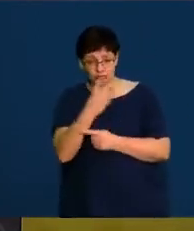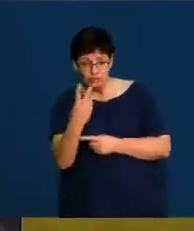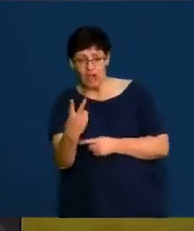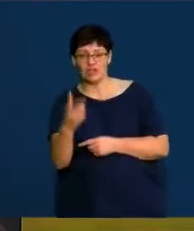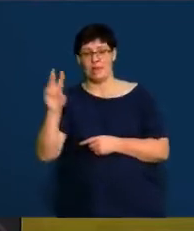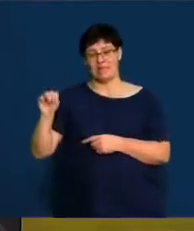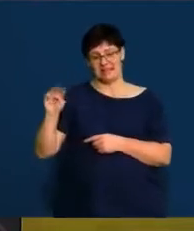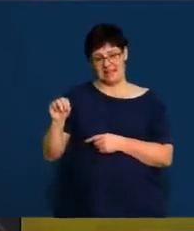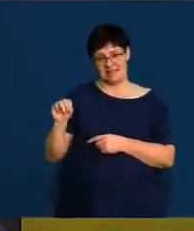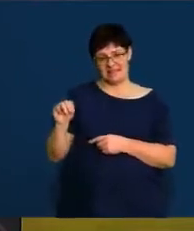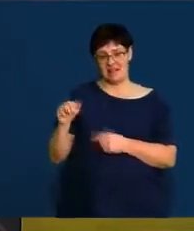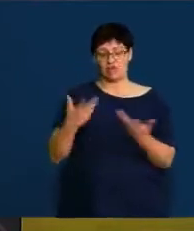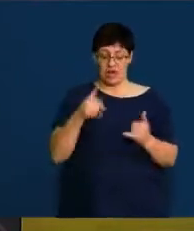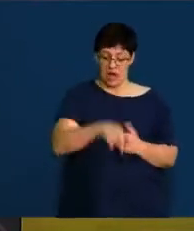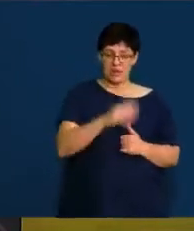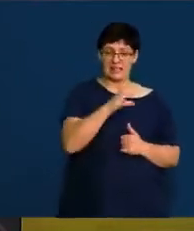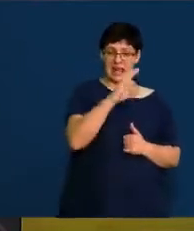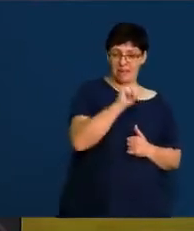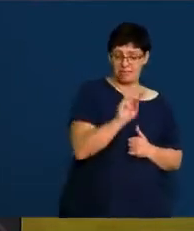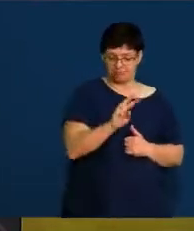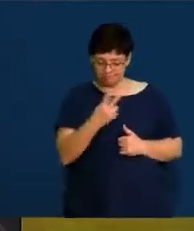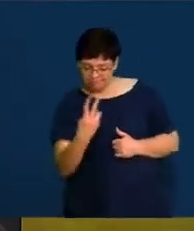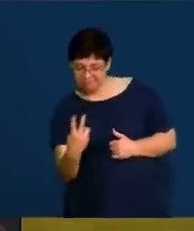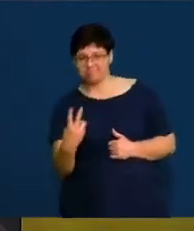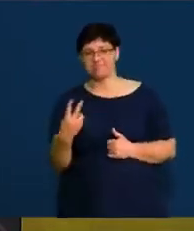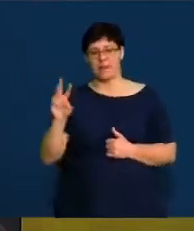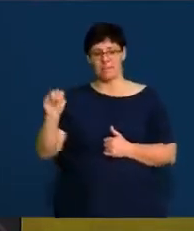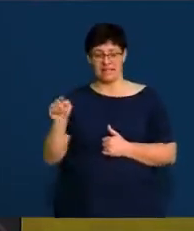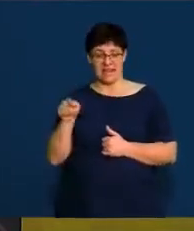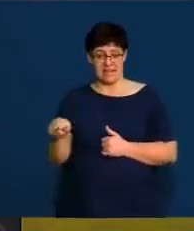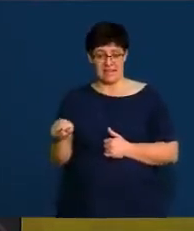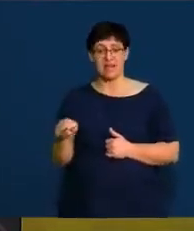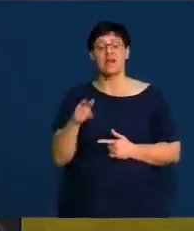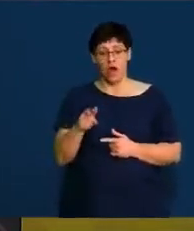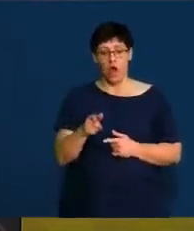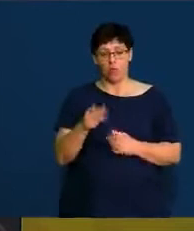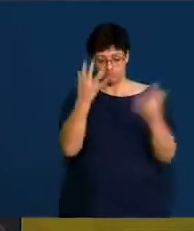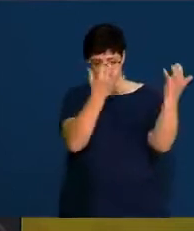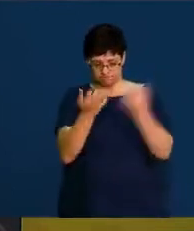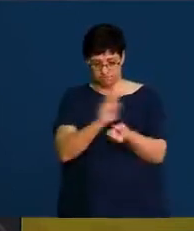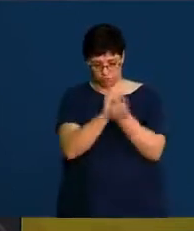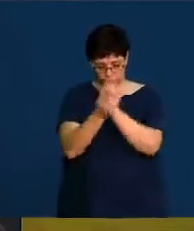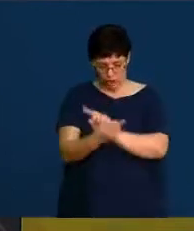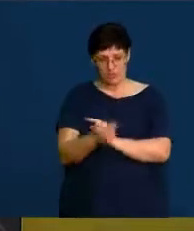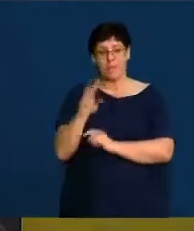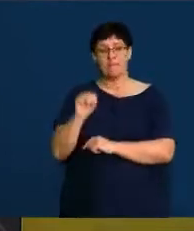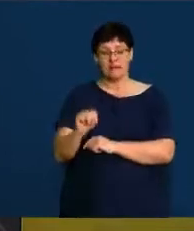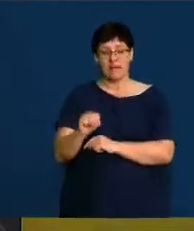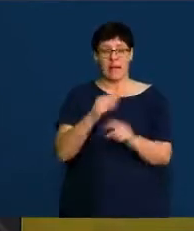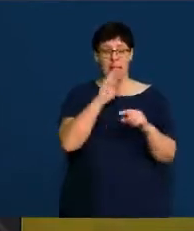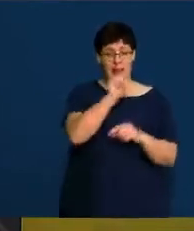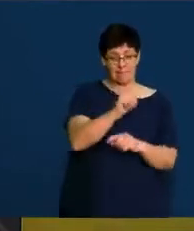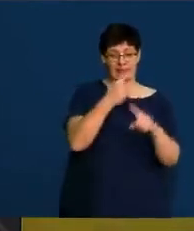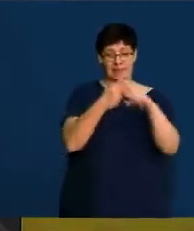case, centimeters to meters. Once we've converted both our length and breadth to meters, meters times